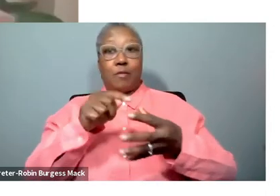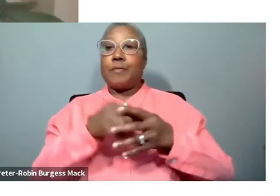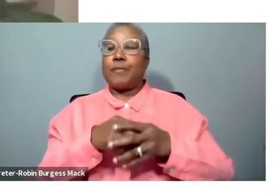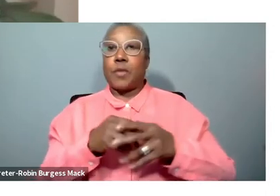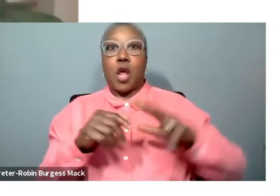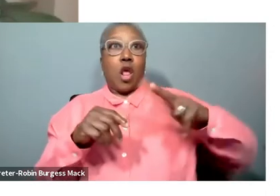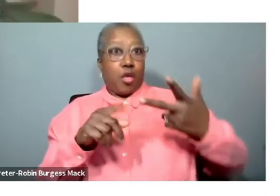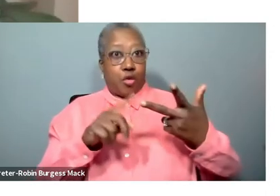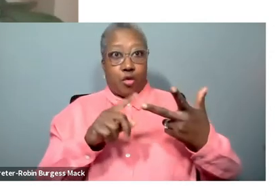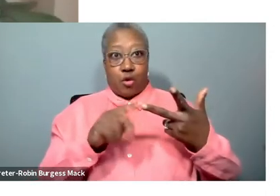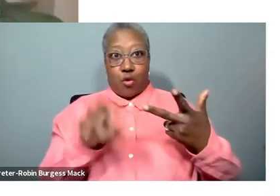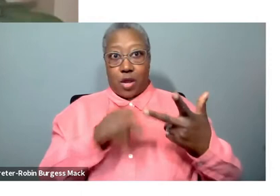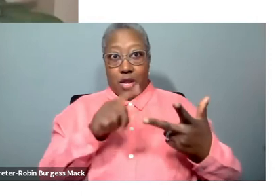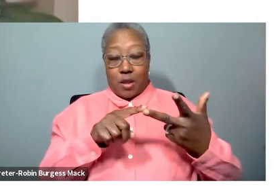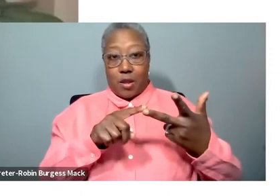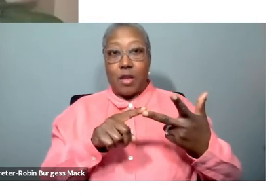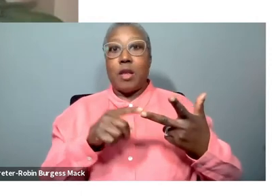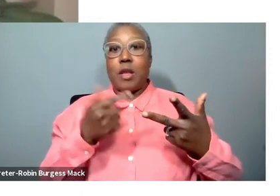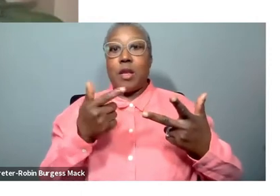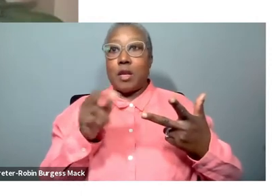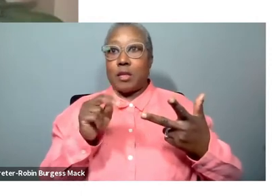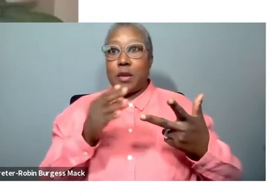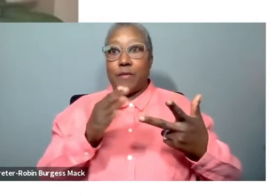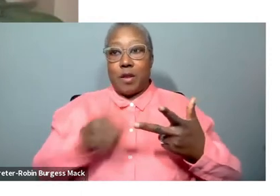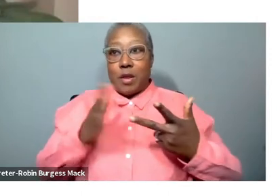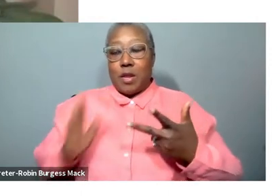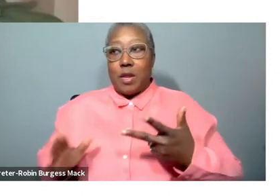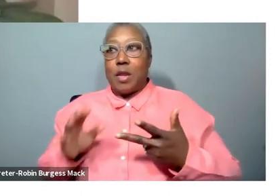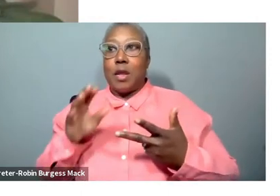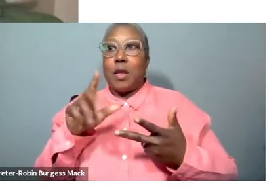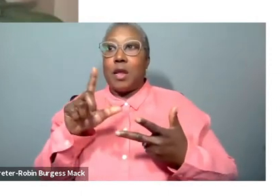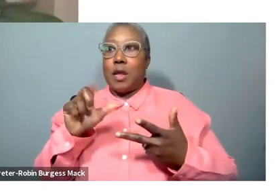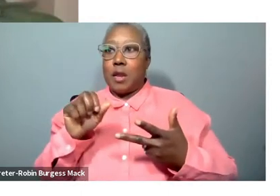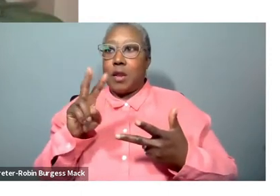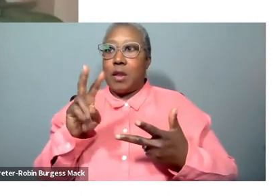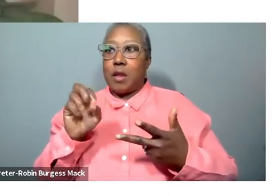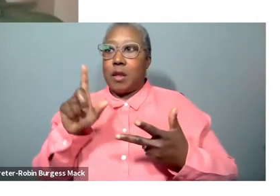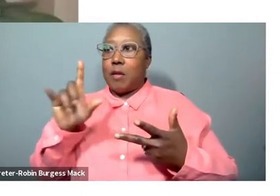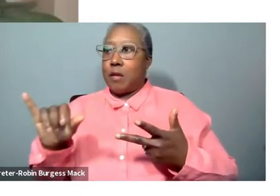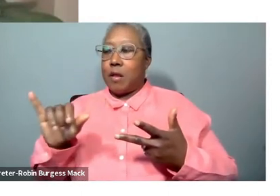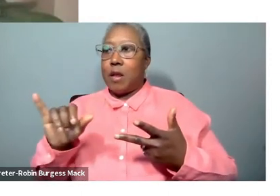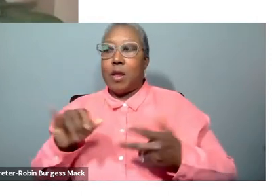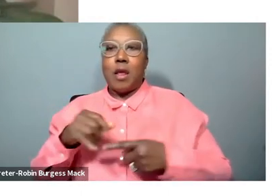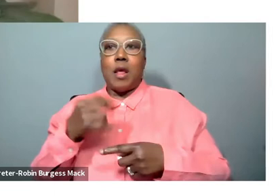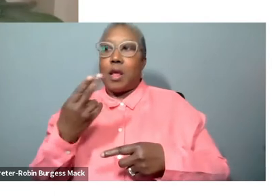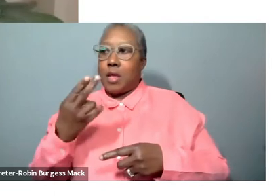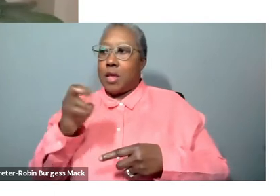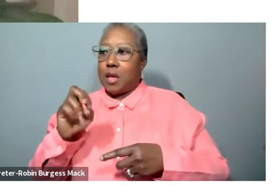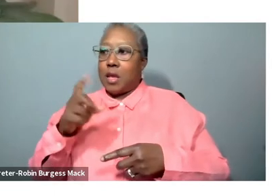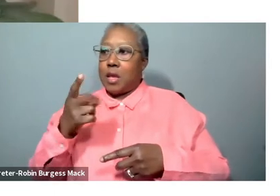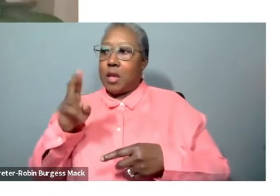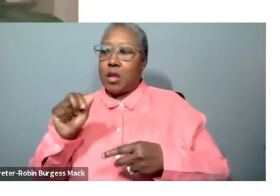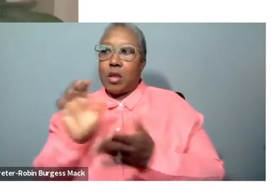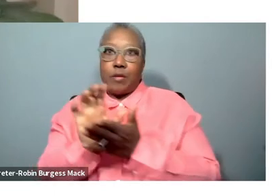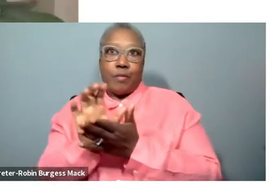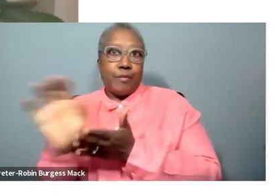The third and final character is Jeevan's neighbor, who is called Lovely. She is a hijra, a person who is